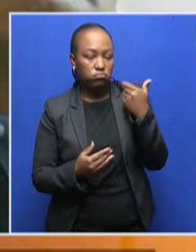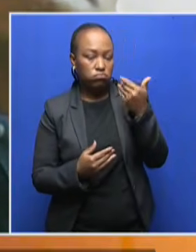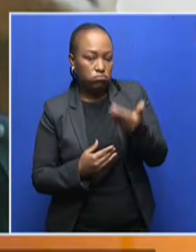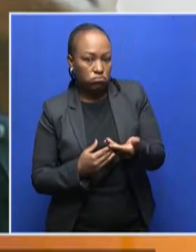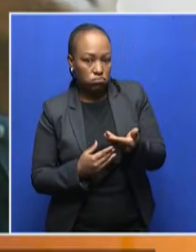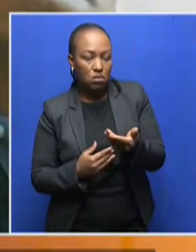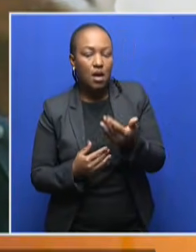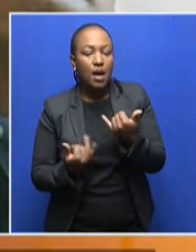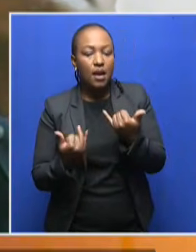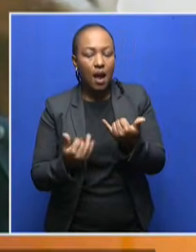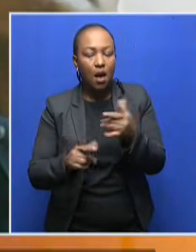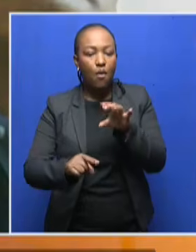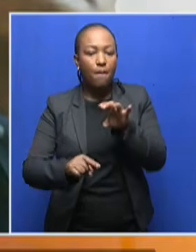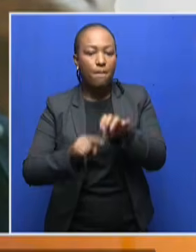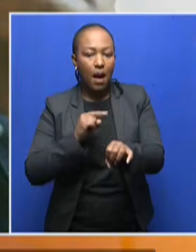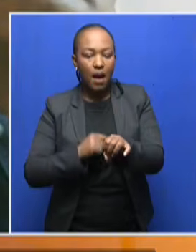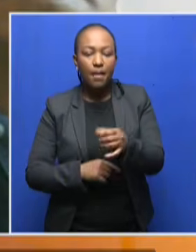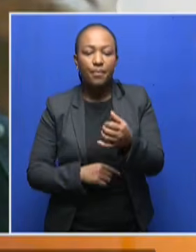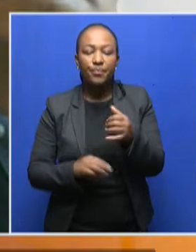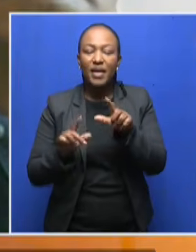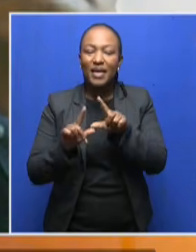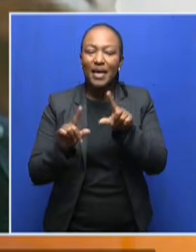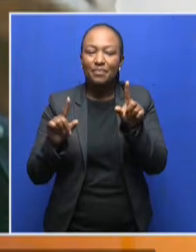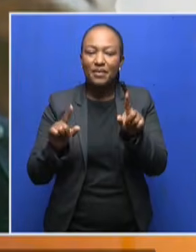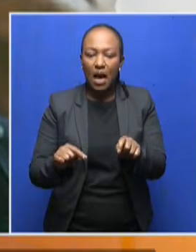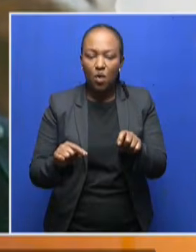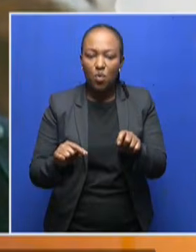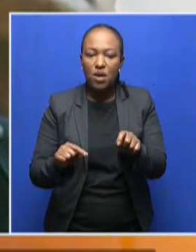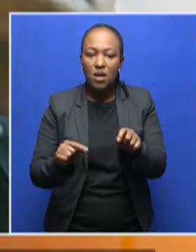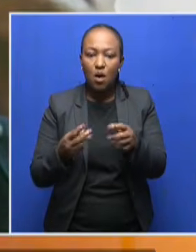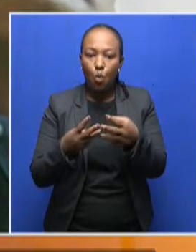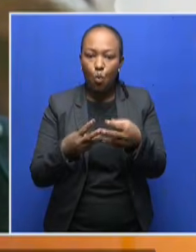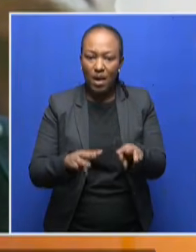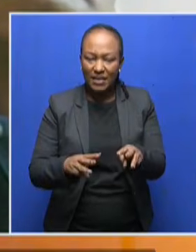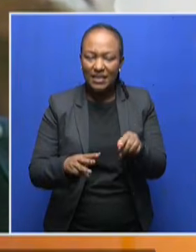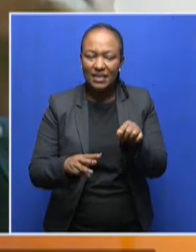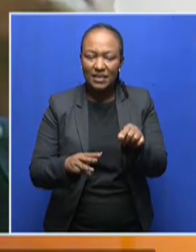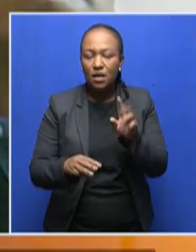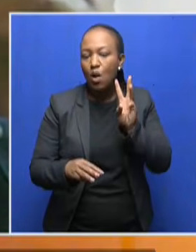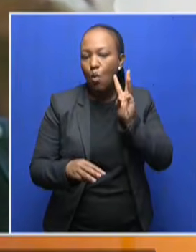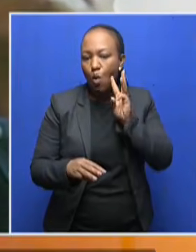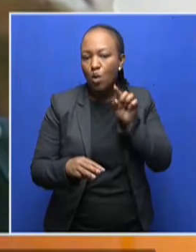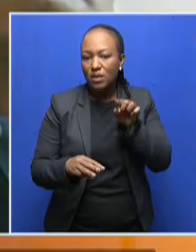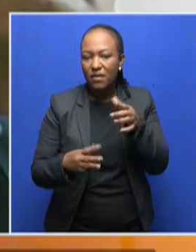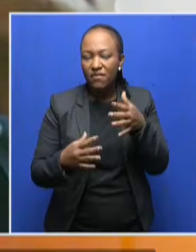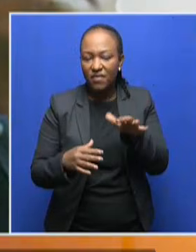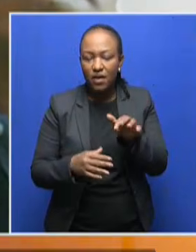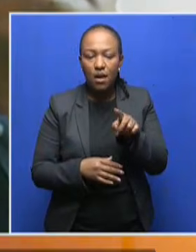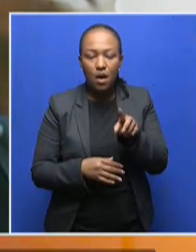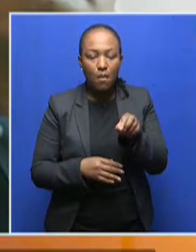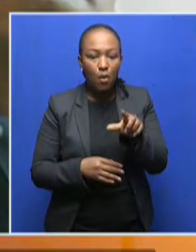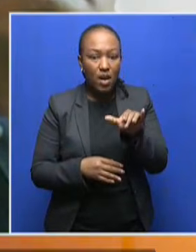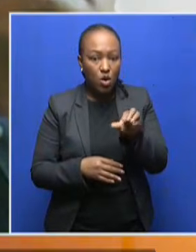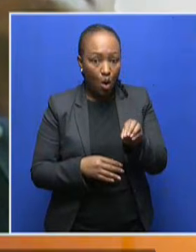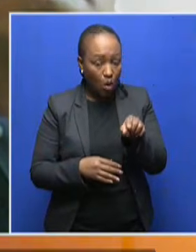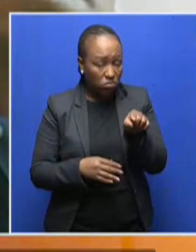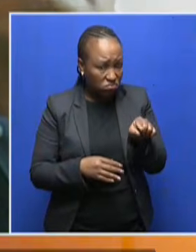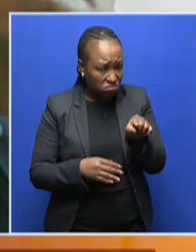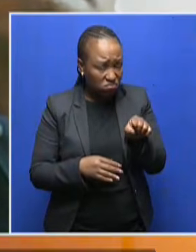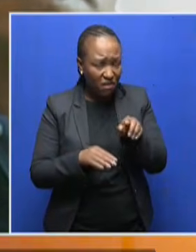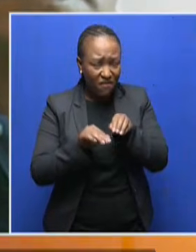they've detected in Cape Town's wastewater imported polio virus strains.